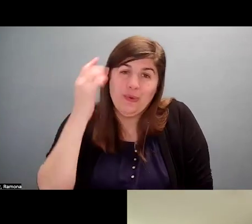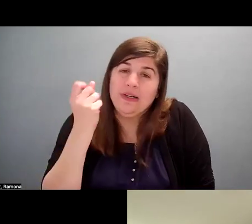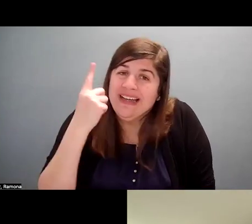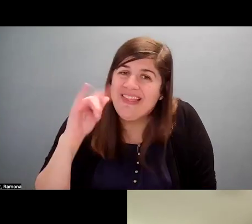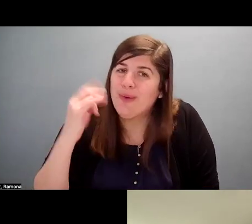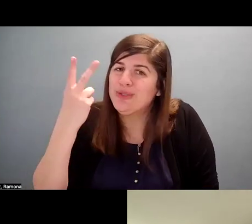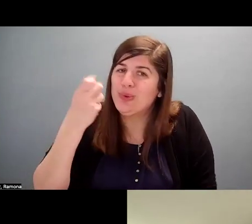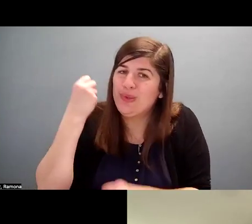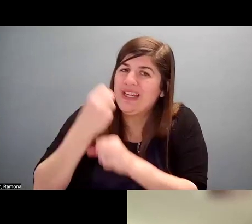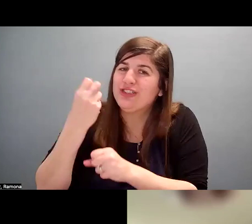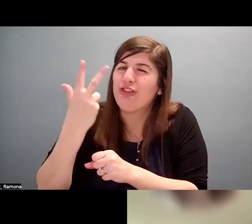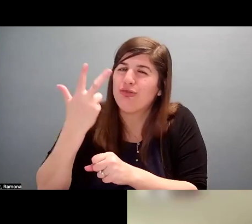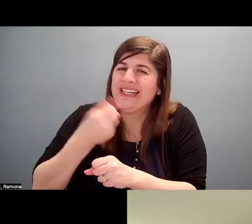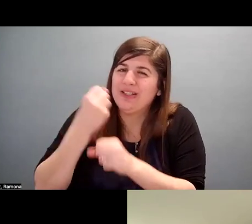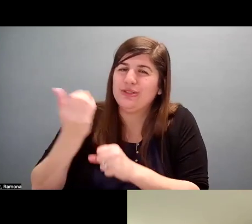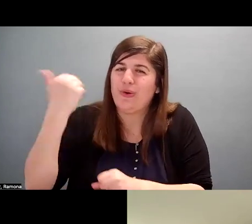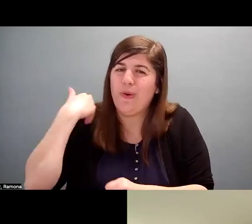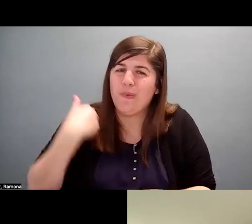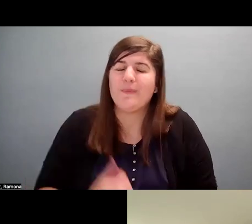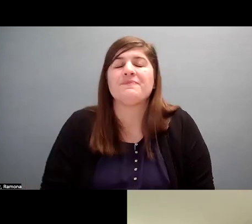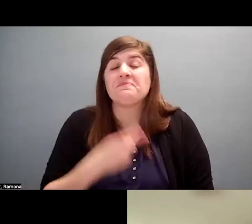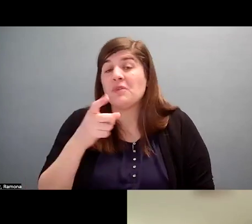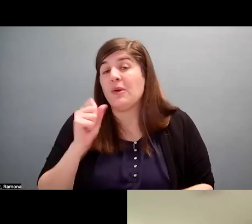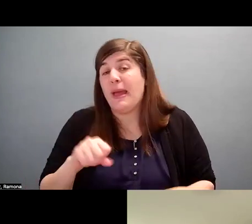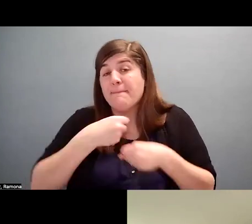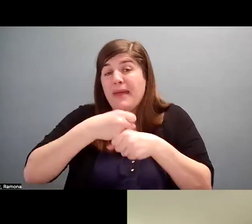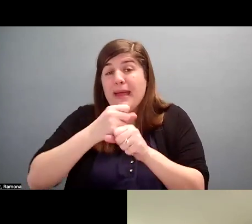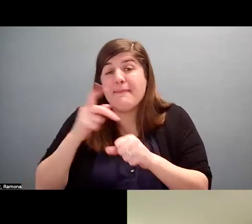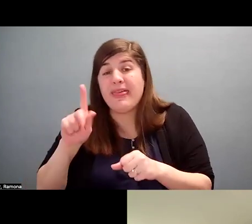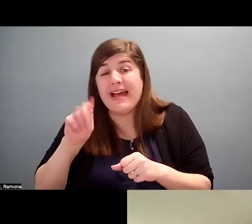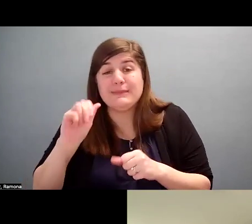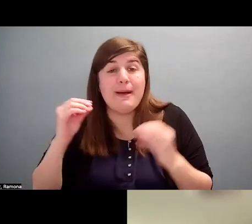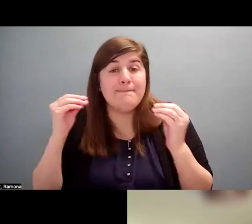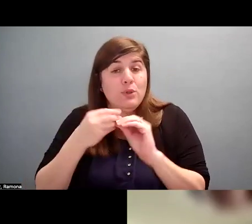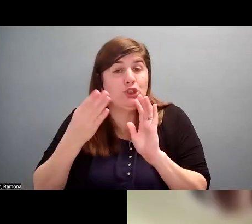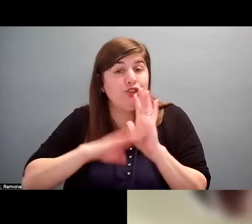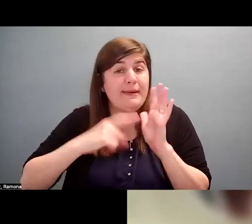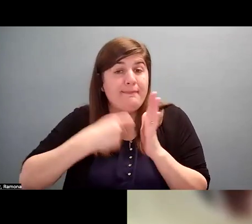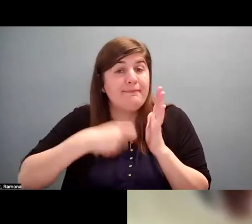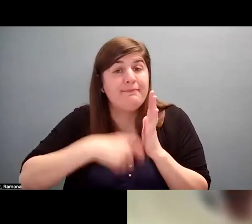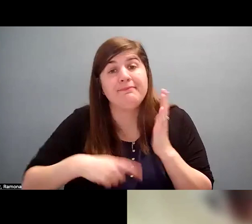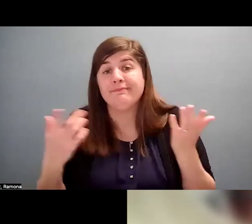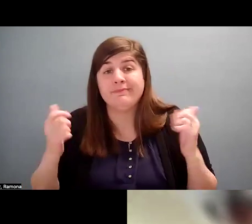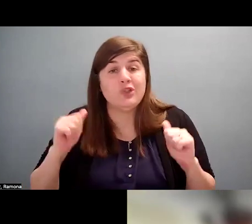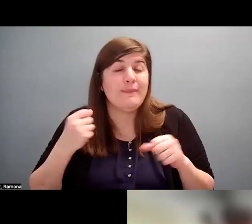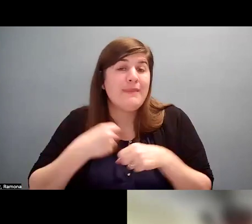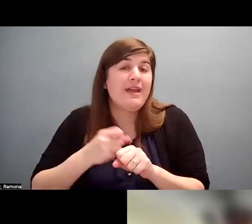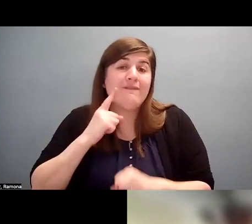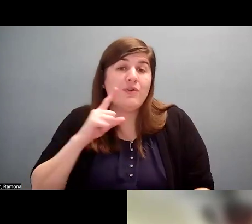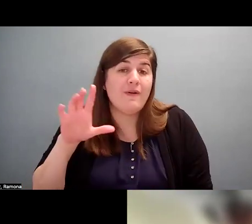ago. But you can make plasmas for cheaper. There's like simpler ways to make them for like $500 or